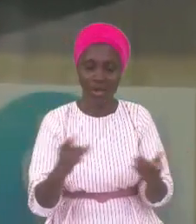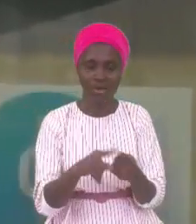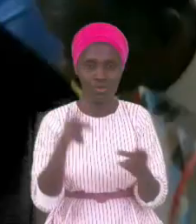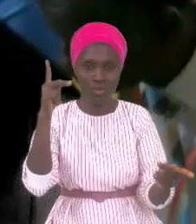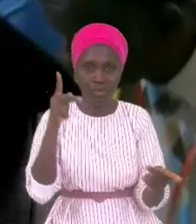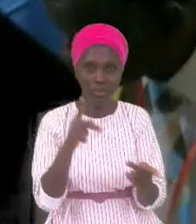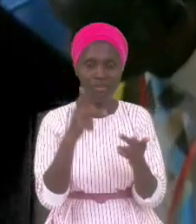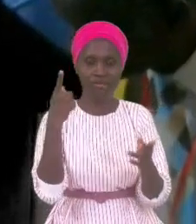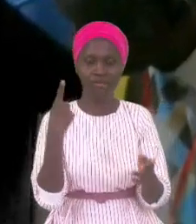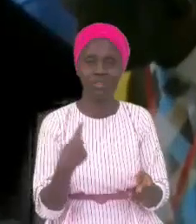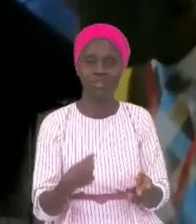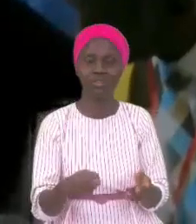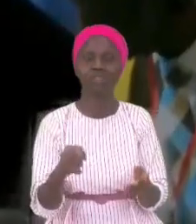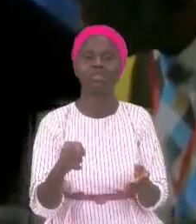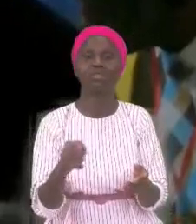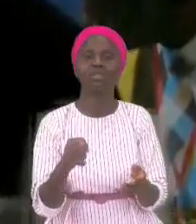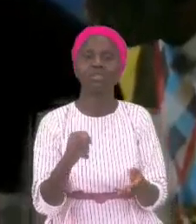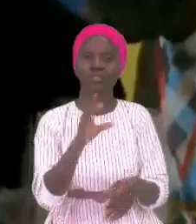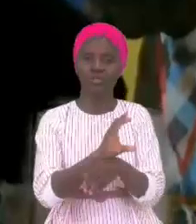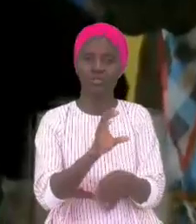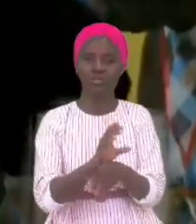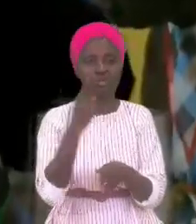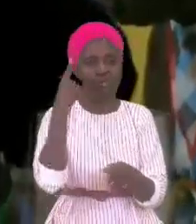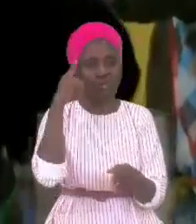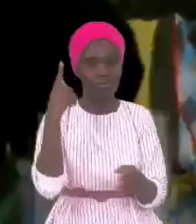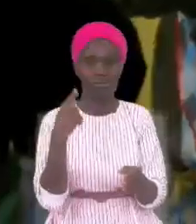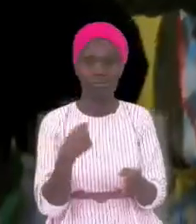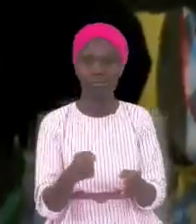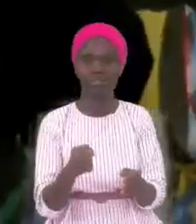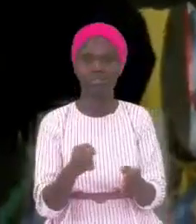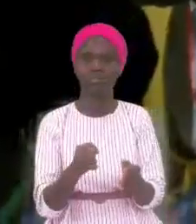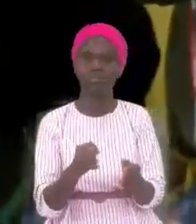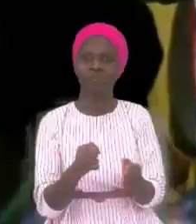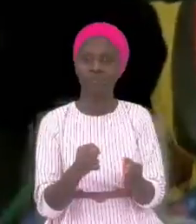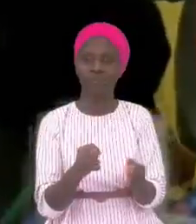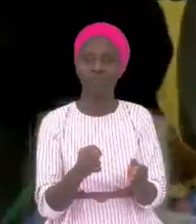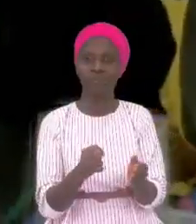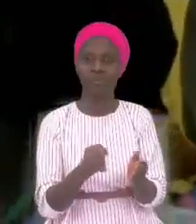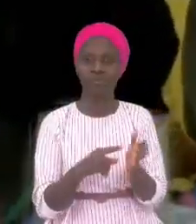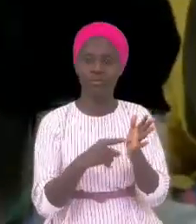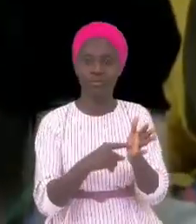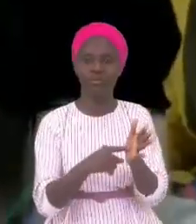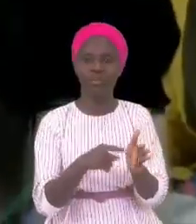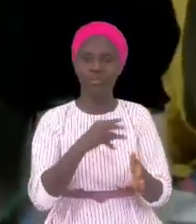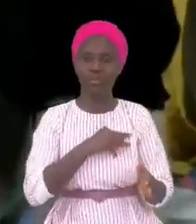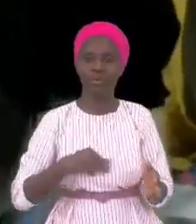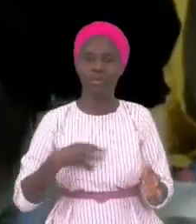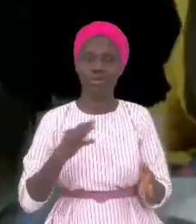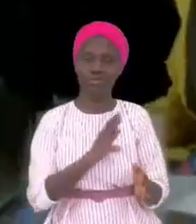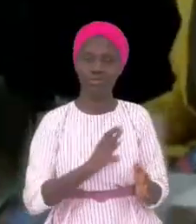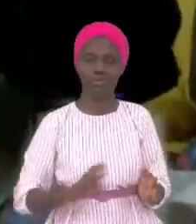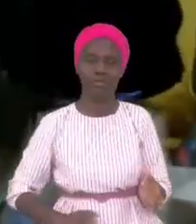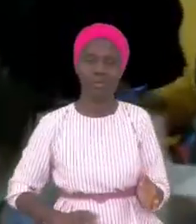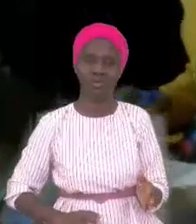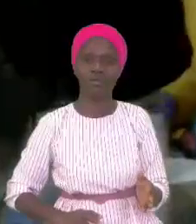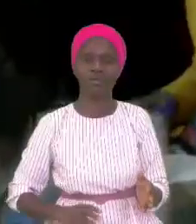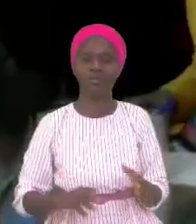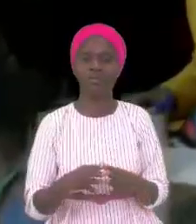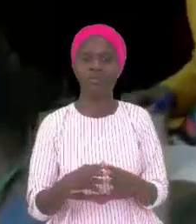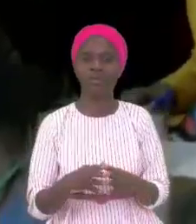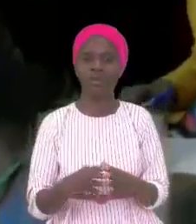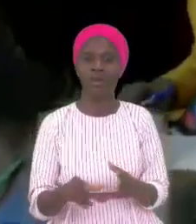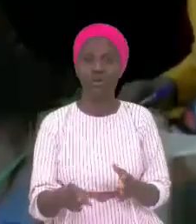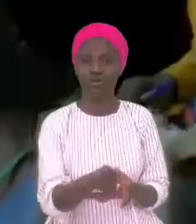the body of Christ. We're looking at who ministers are, and what the scriptures call those ministers.